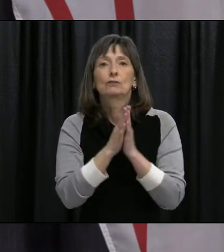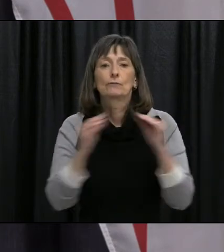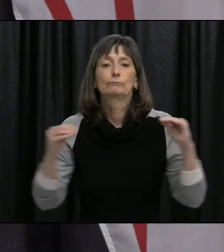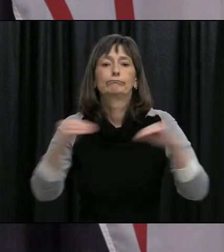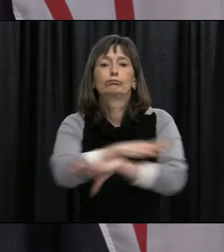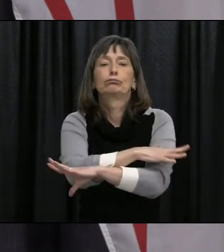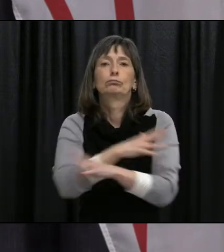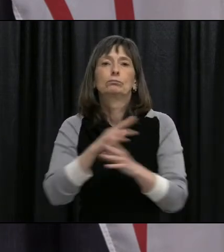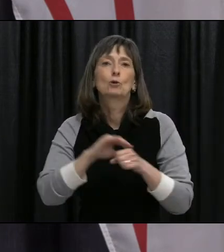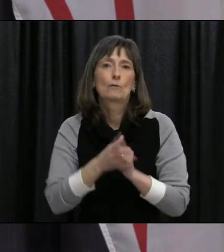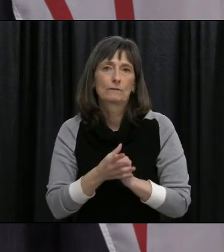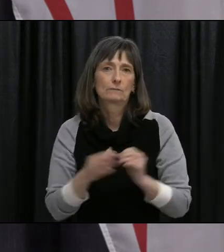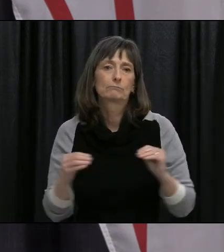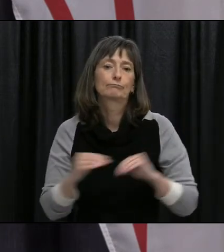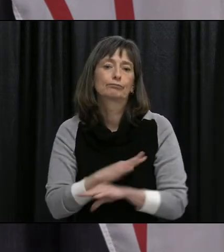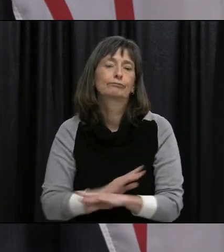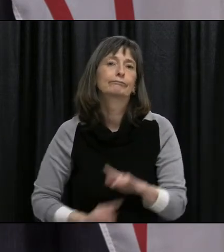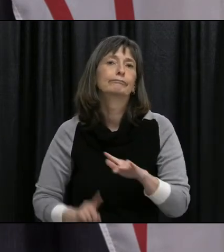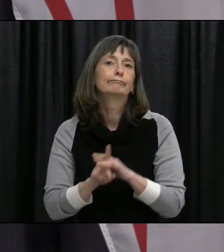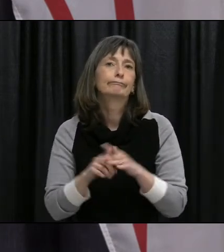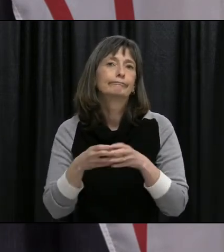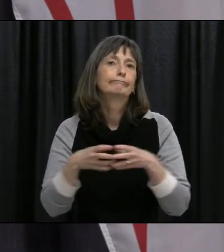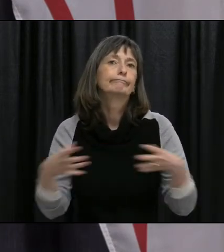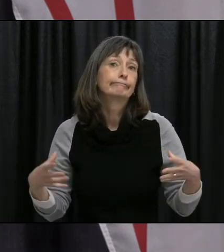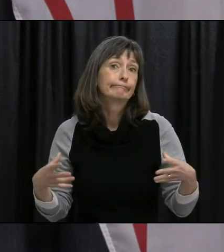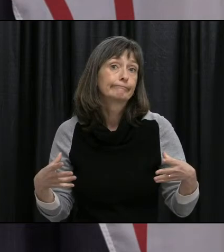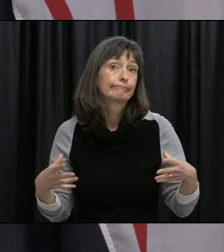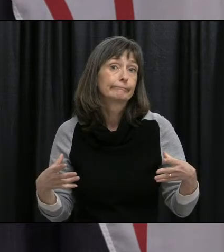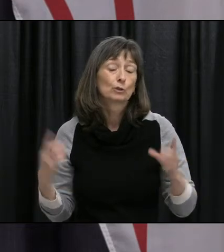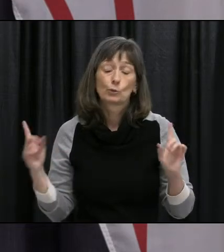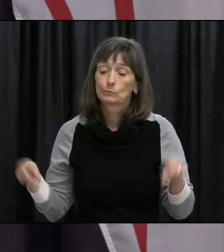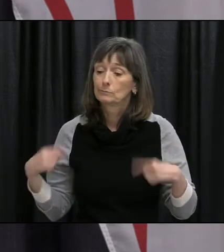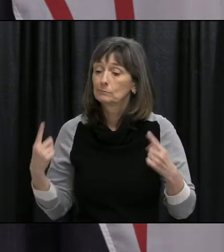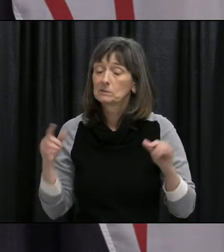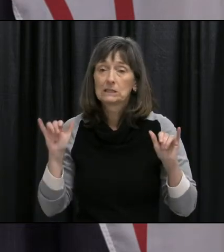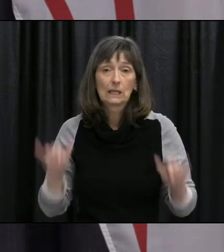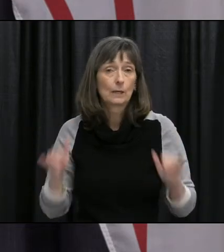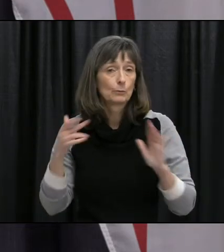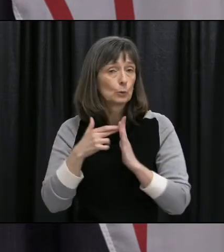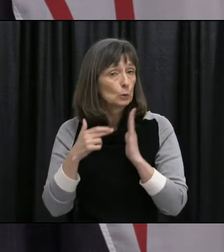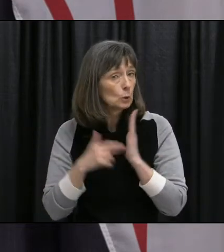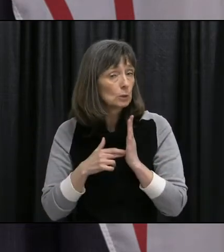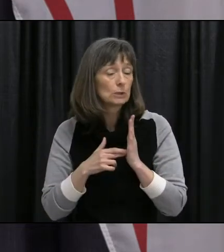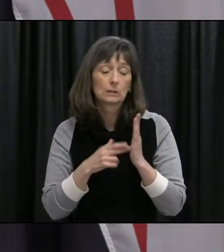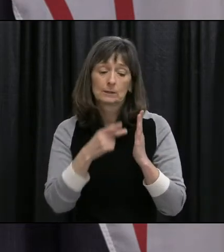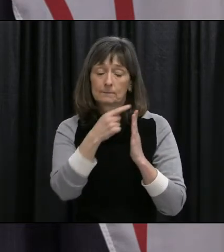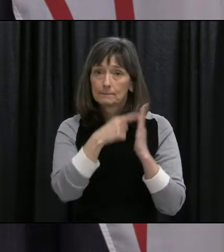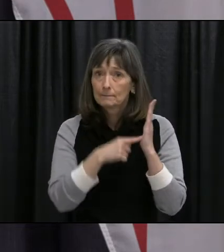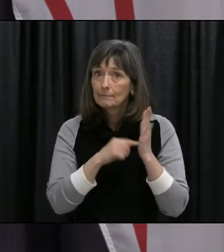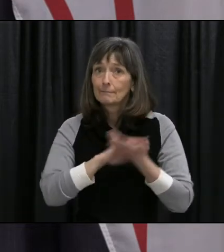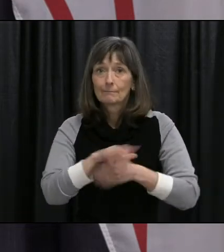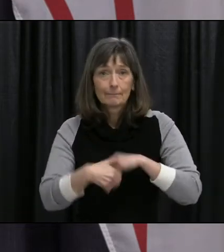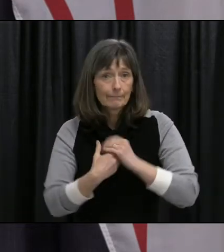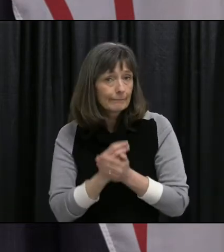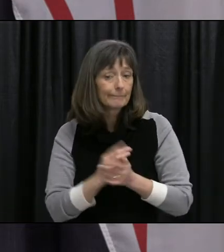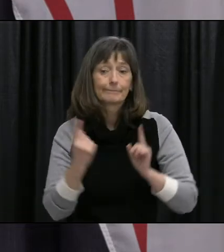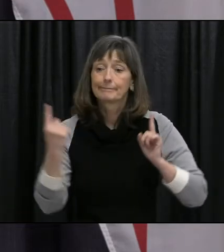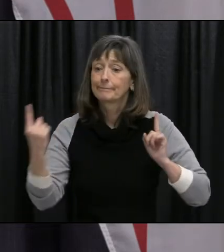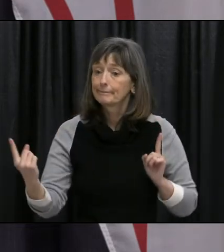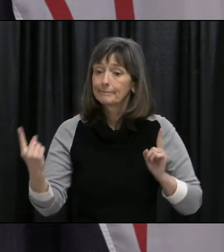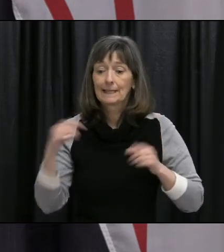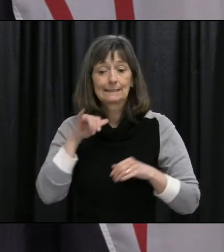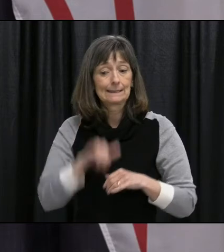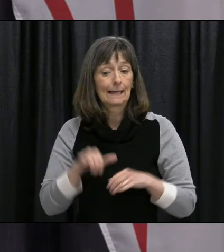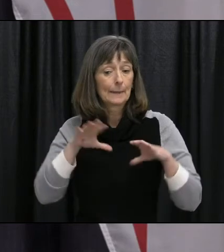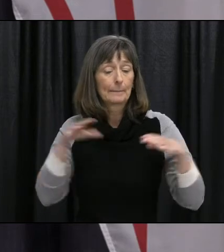So, all of those public health measures that we've recommended up to now, with physical distancing and washing your hands and staying in your